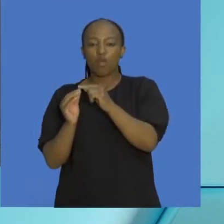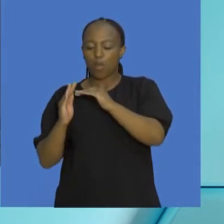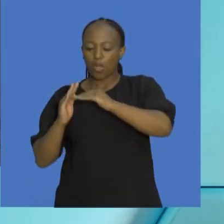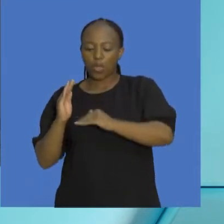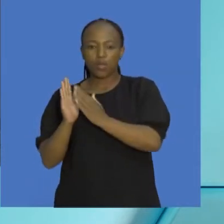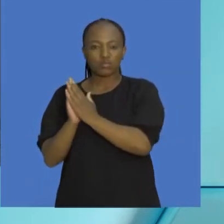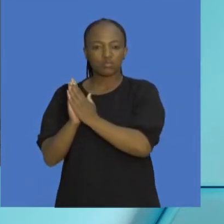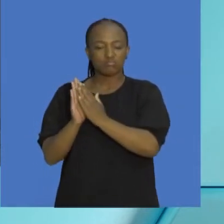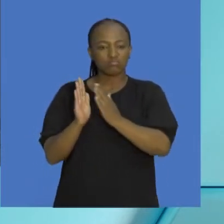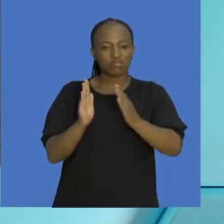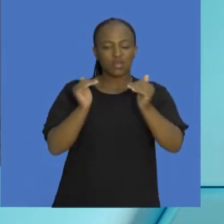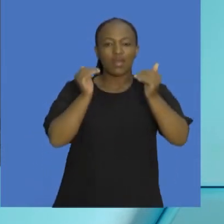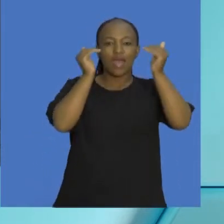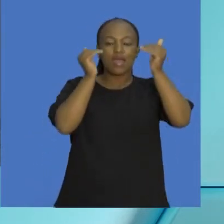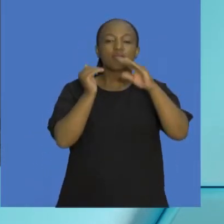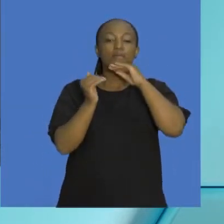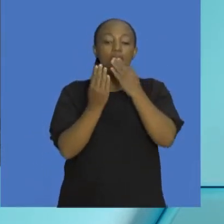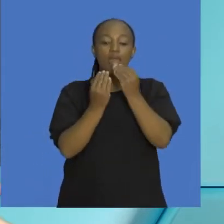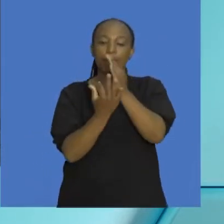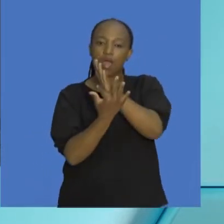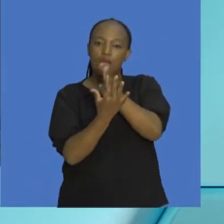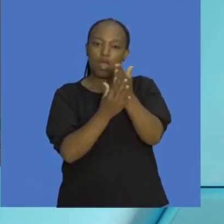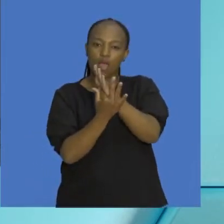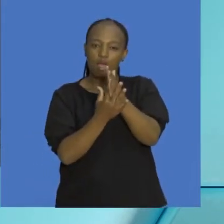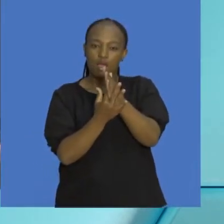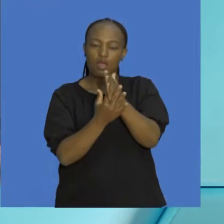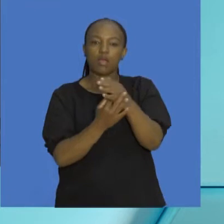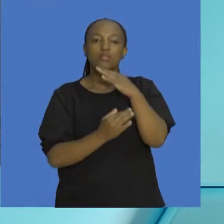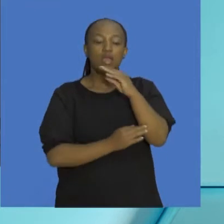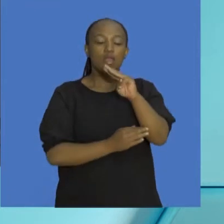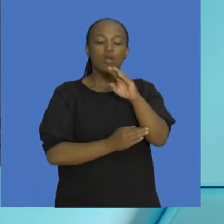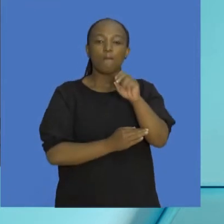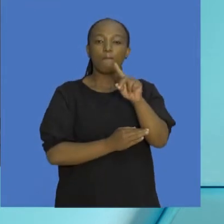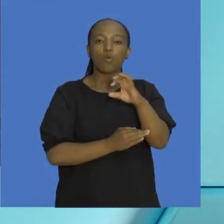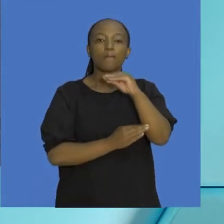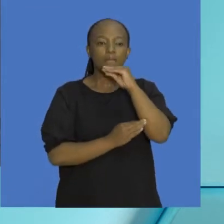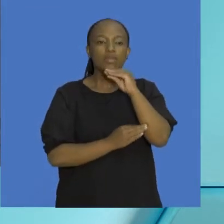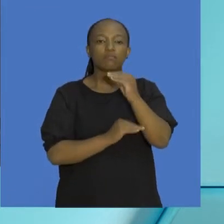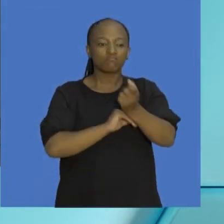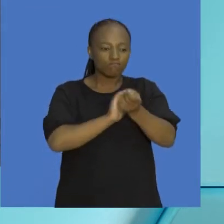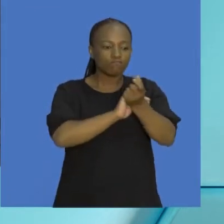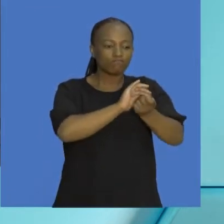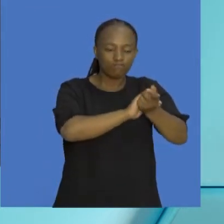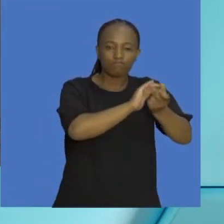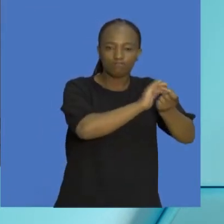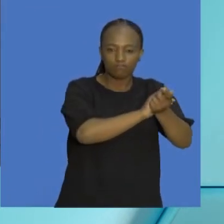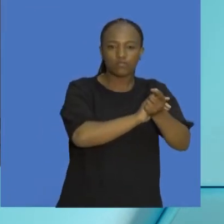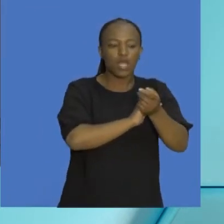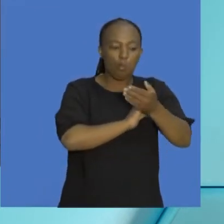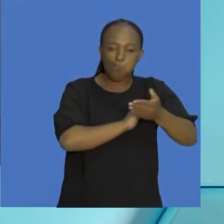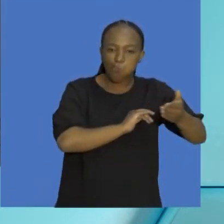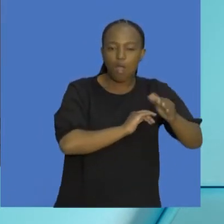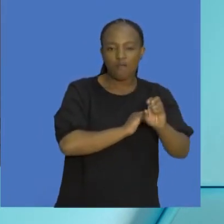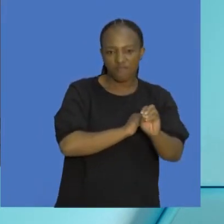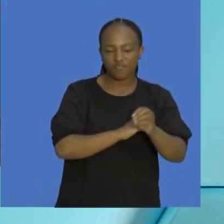highest, the middle one is the median. And mode is the most occurring. Okay? So I want you to go and